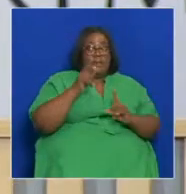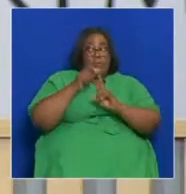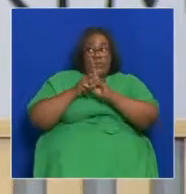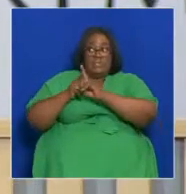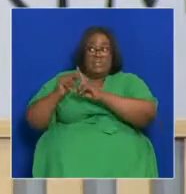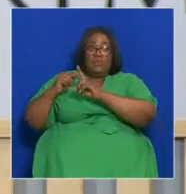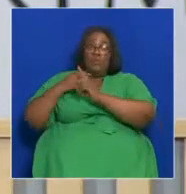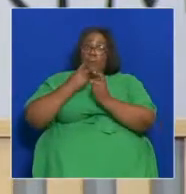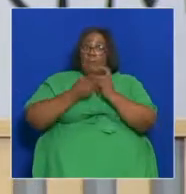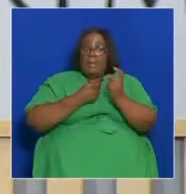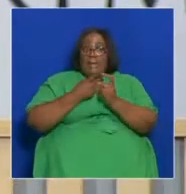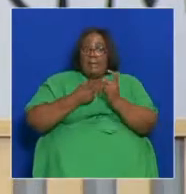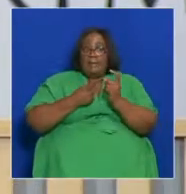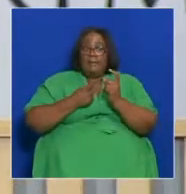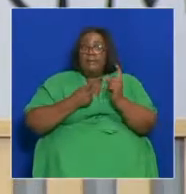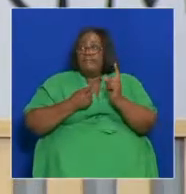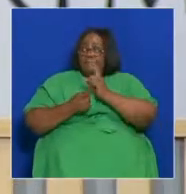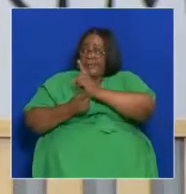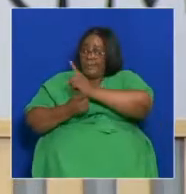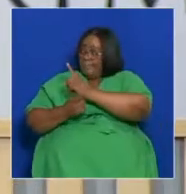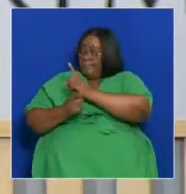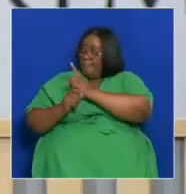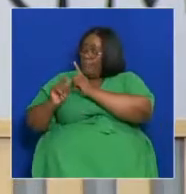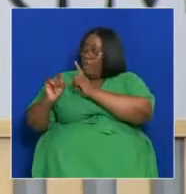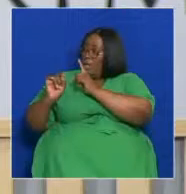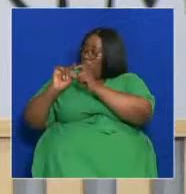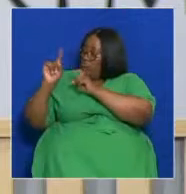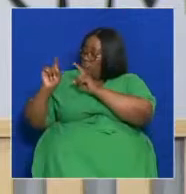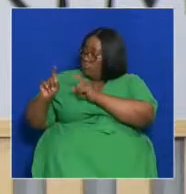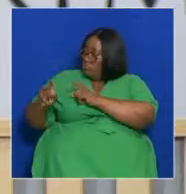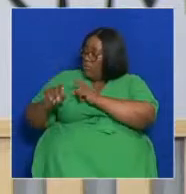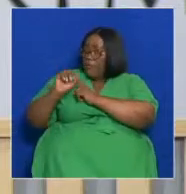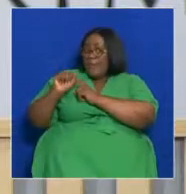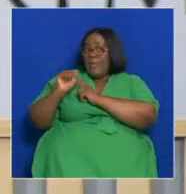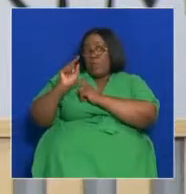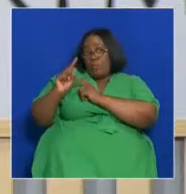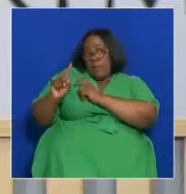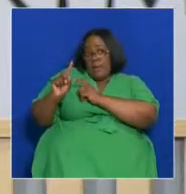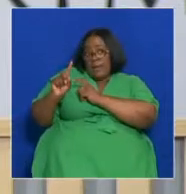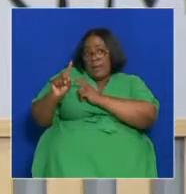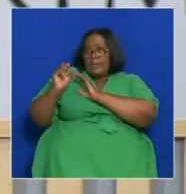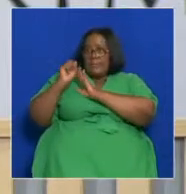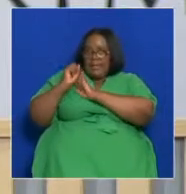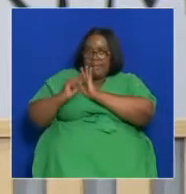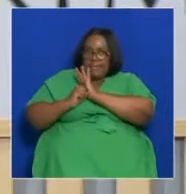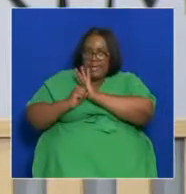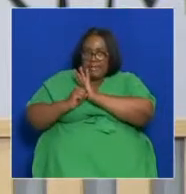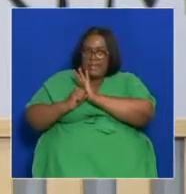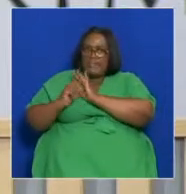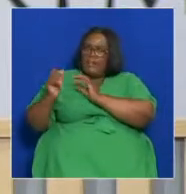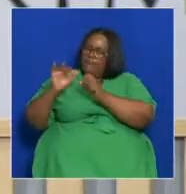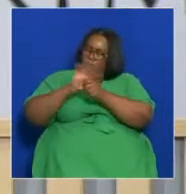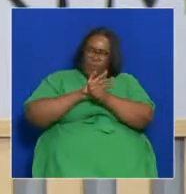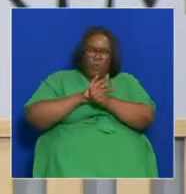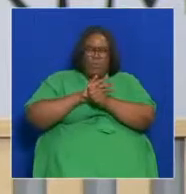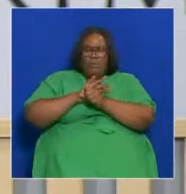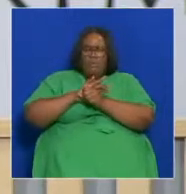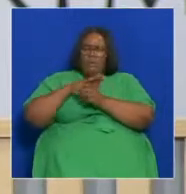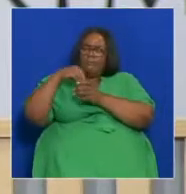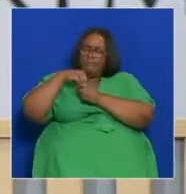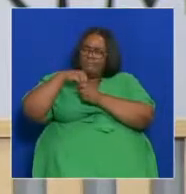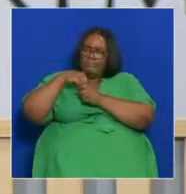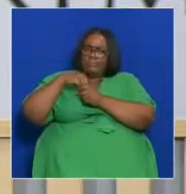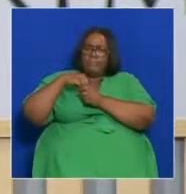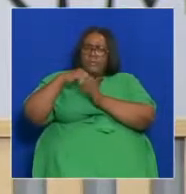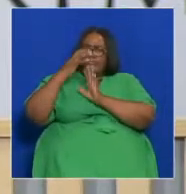an A1 statement, and a full comprehensive A1 statement, which would address